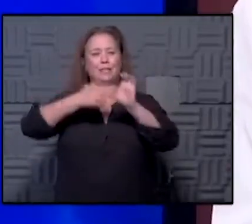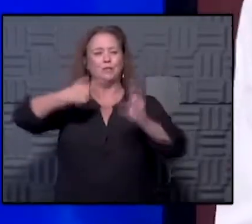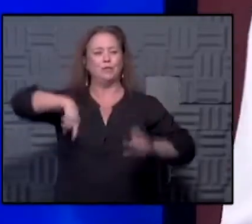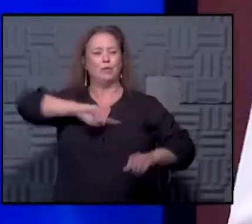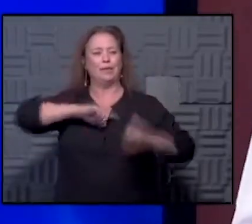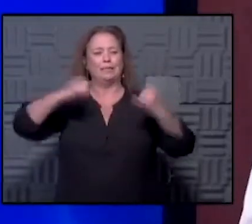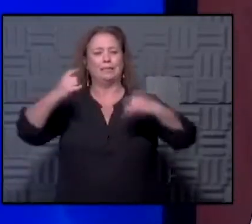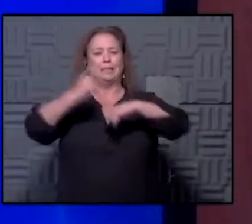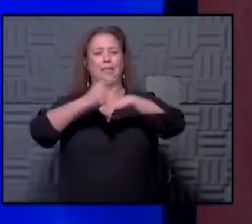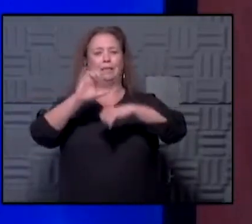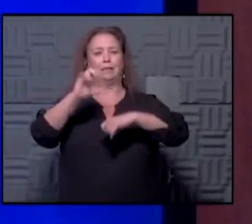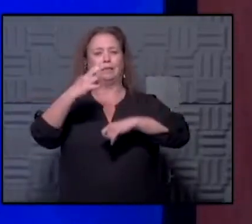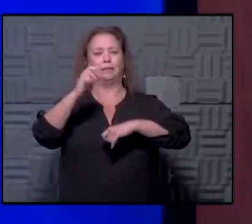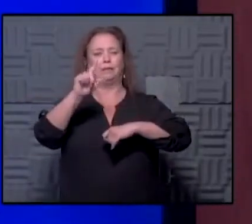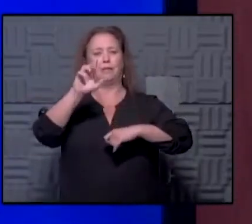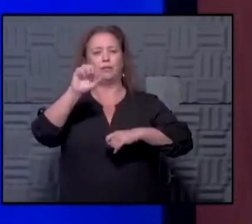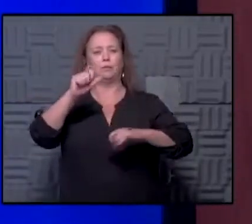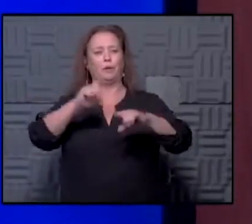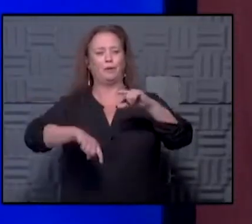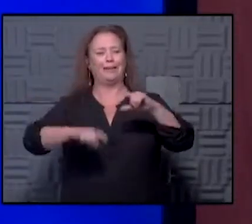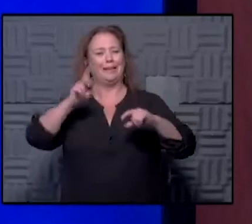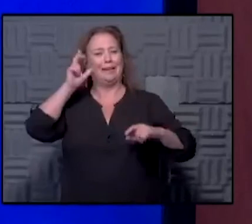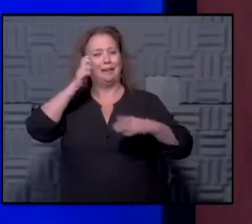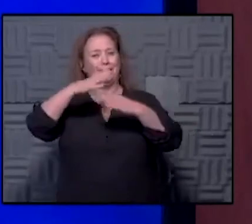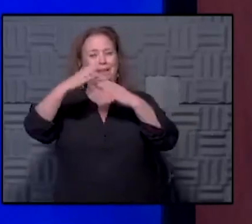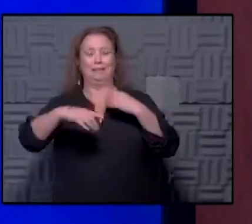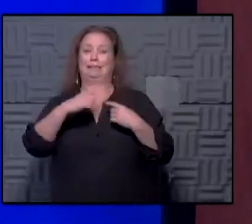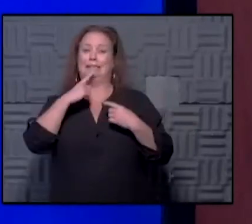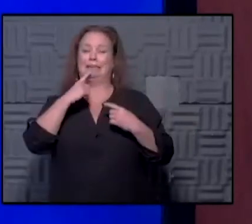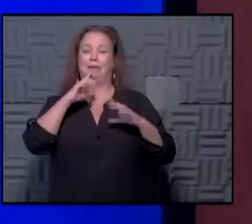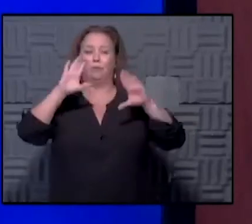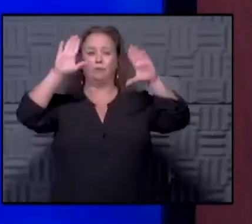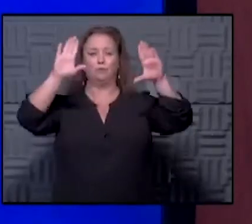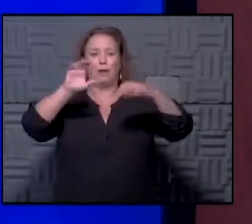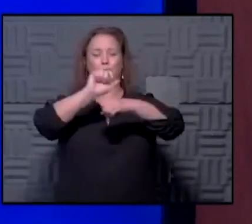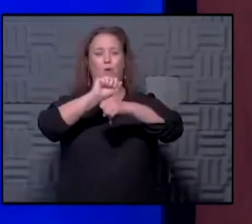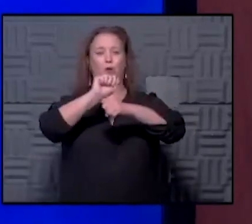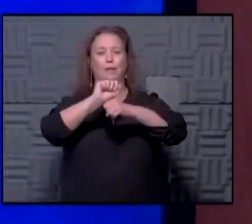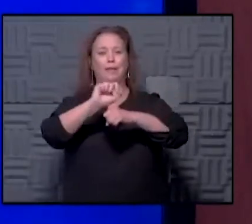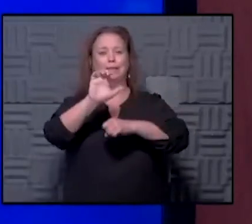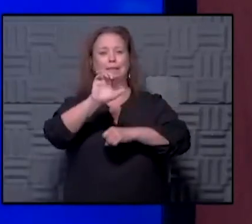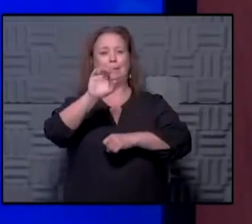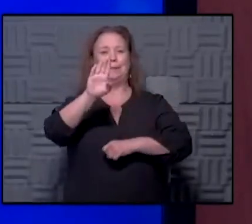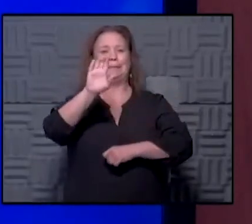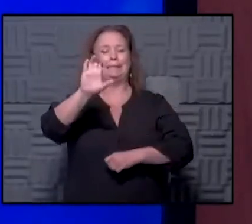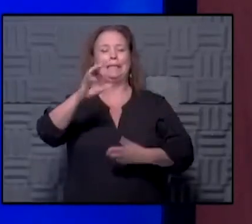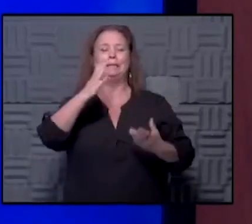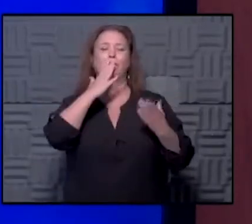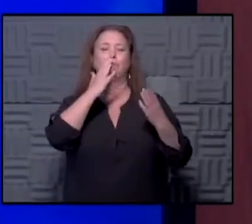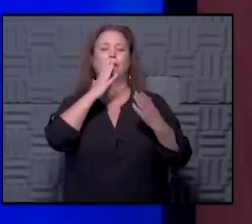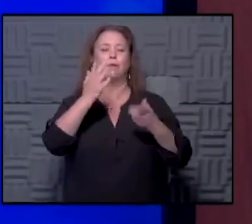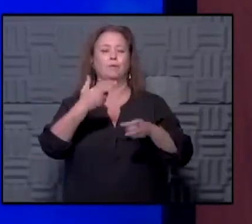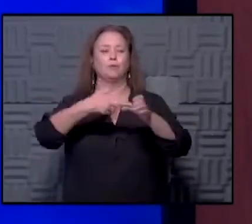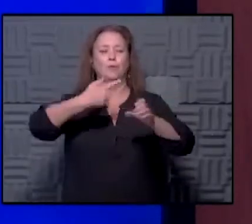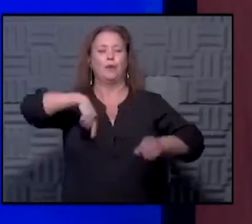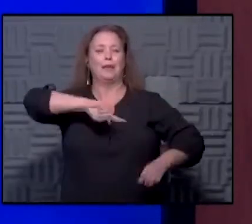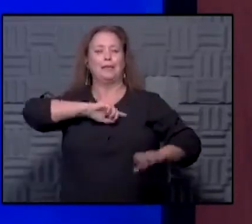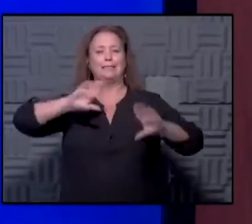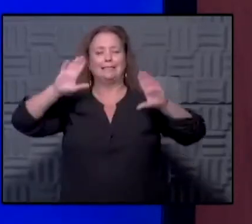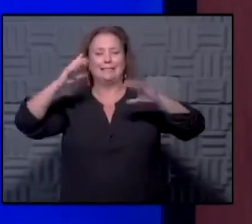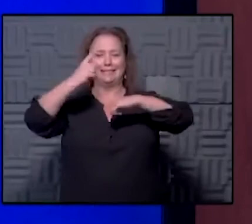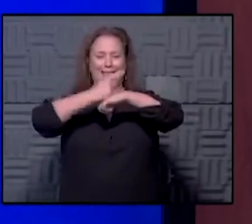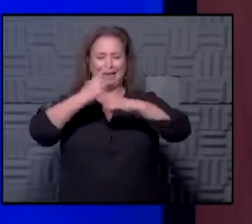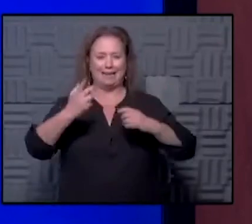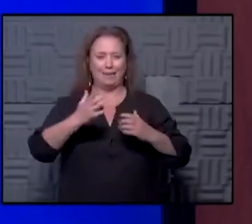us. Chelsea, we didn't get to hear from at the end, but just to say what great work she and the Community Blood Bank do. Thank you, Chelsea, for being on the program today,